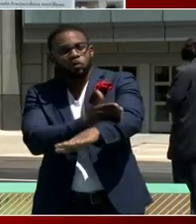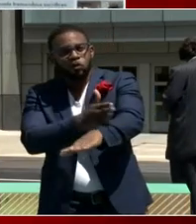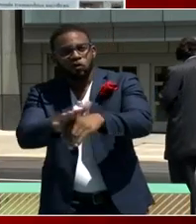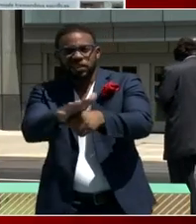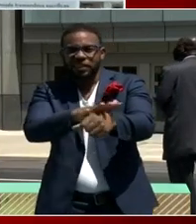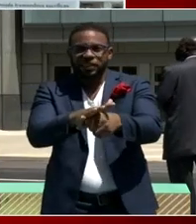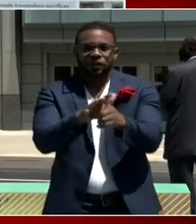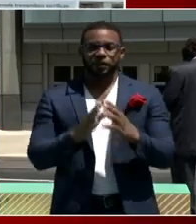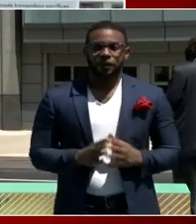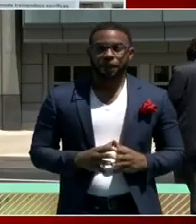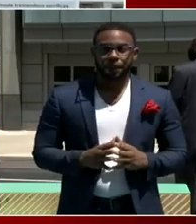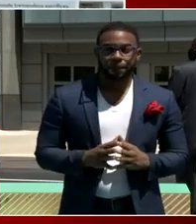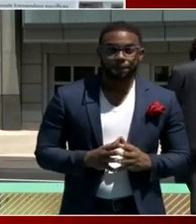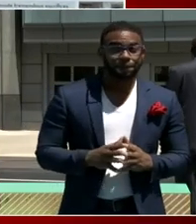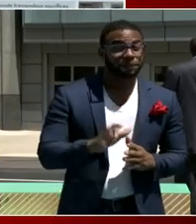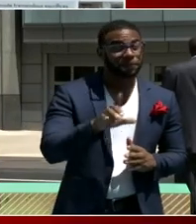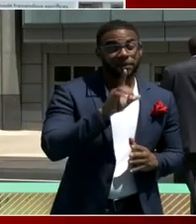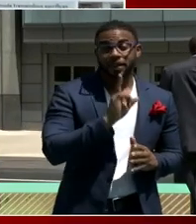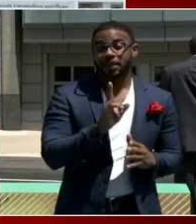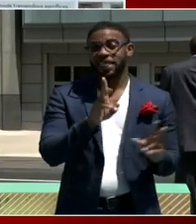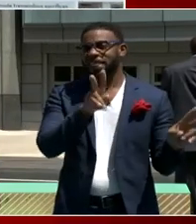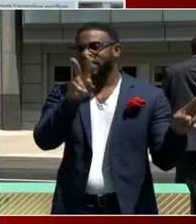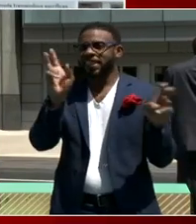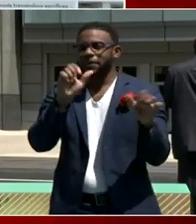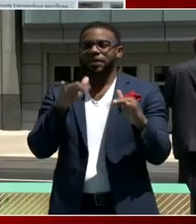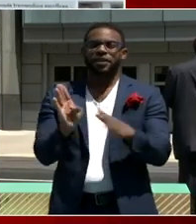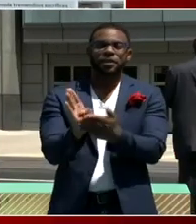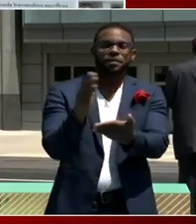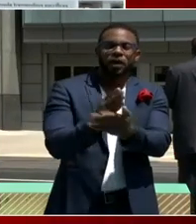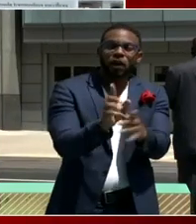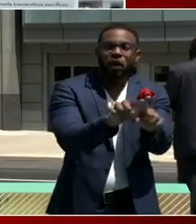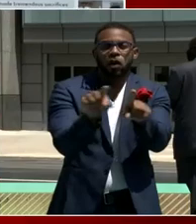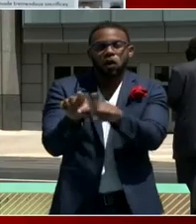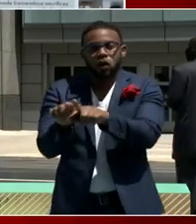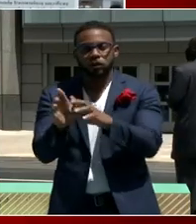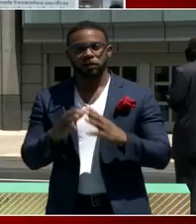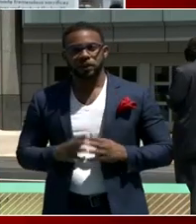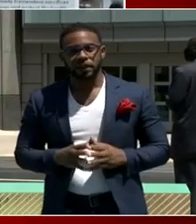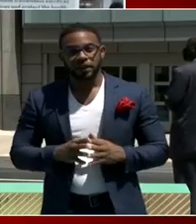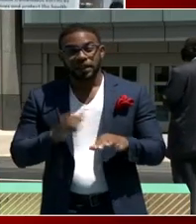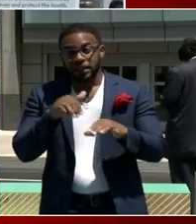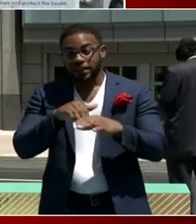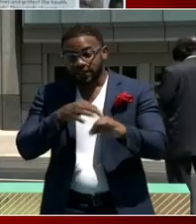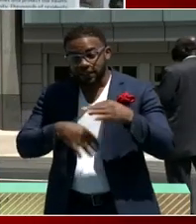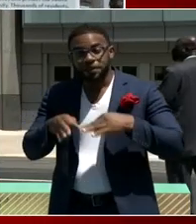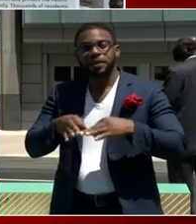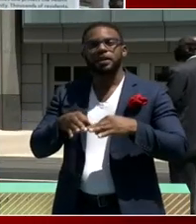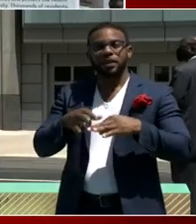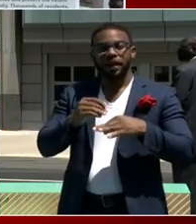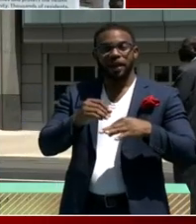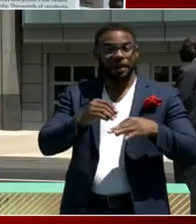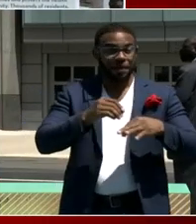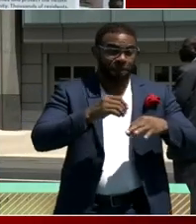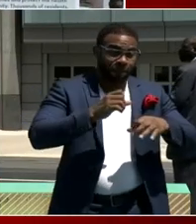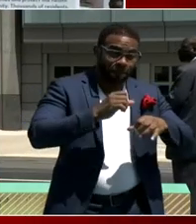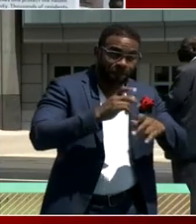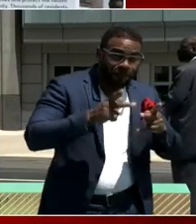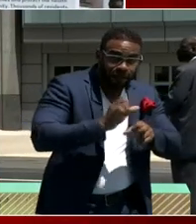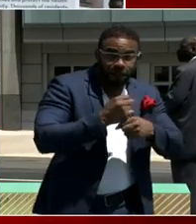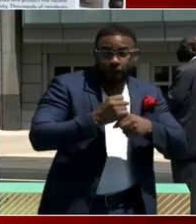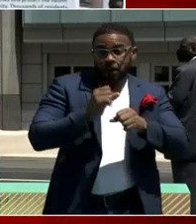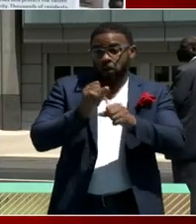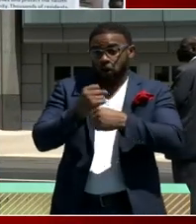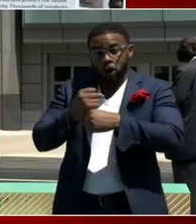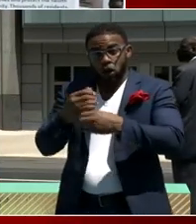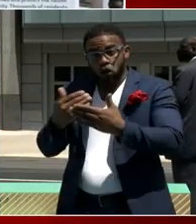improvement districts, which is a theme in this budget as well, in placemaking, but also in creating